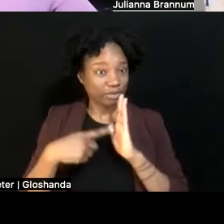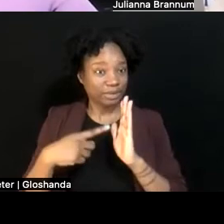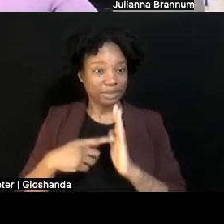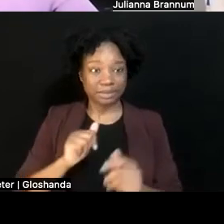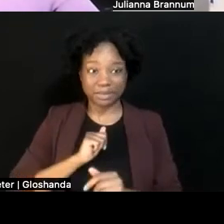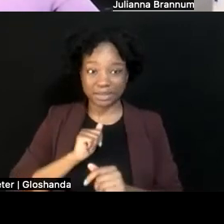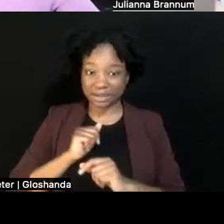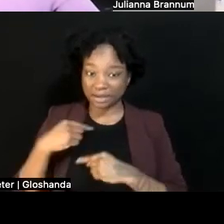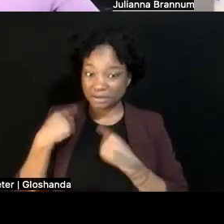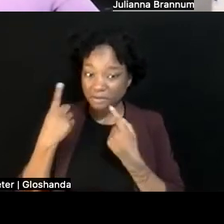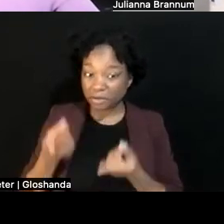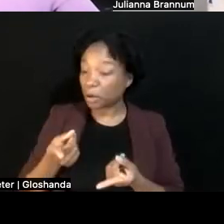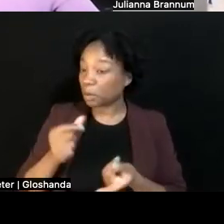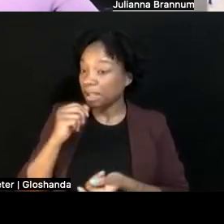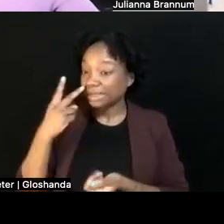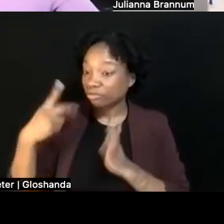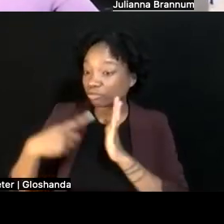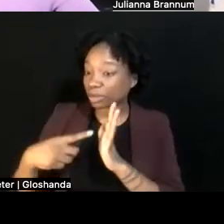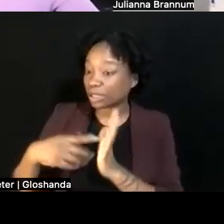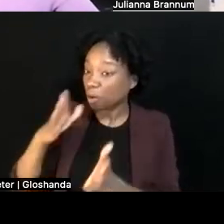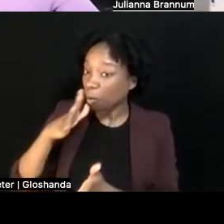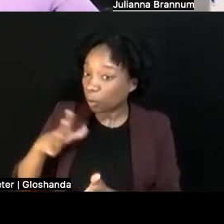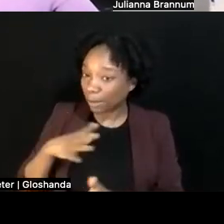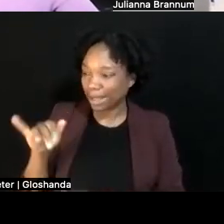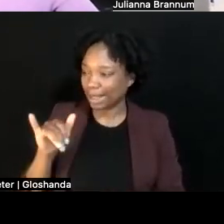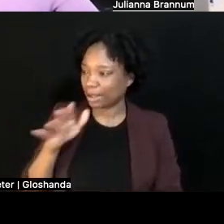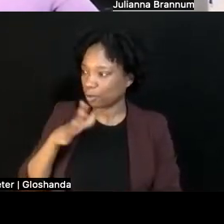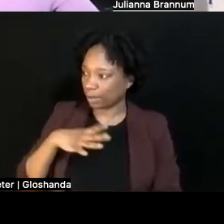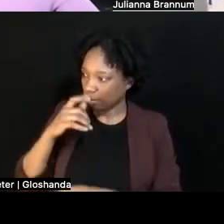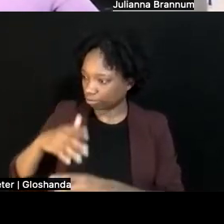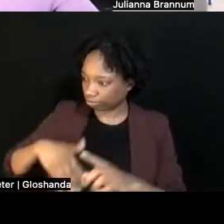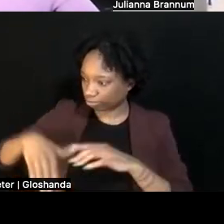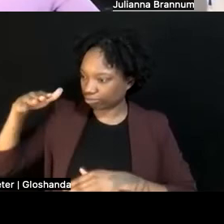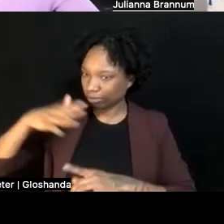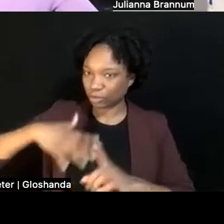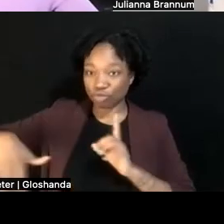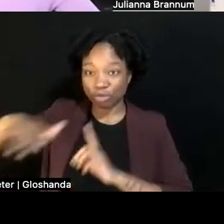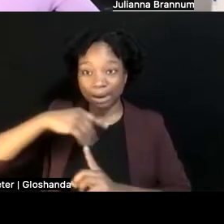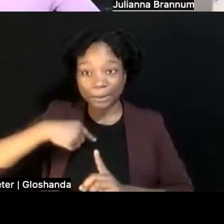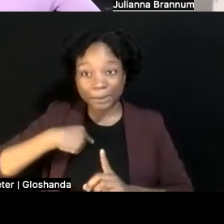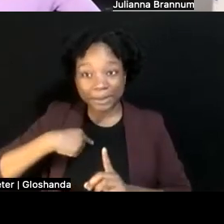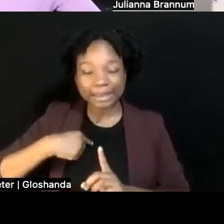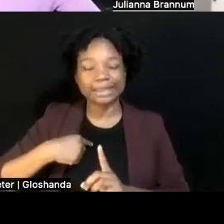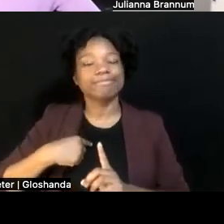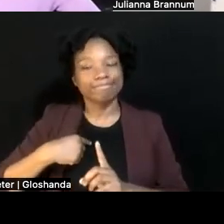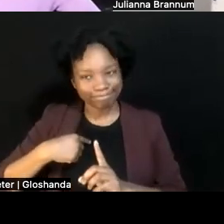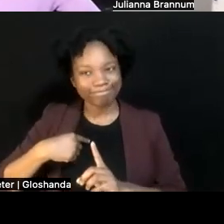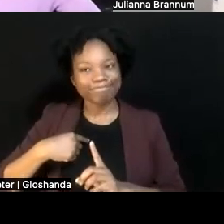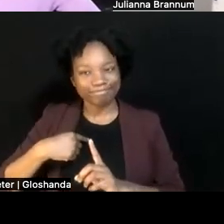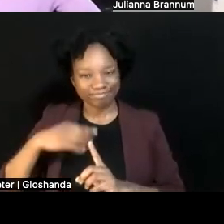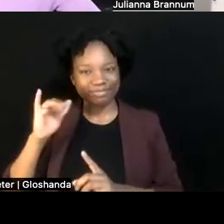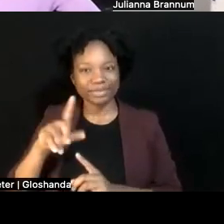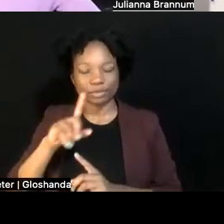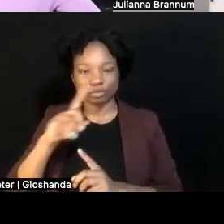or women like the women that I was raised around, I think that it kind of emboldened